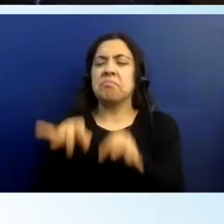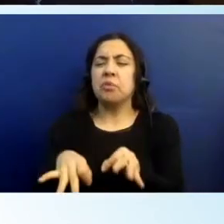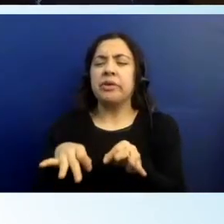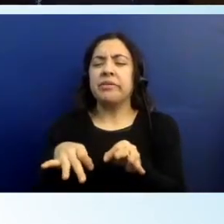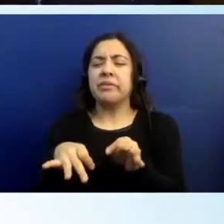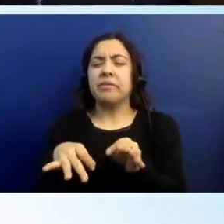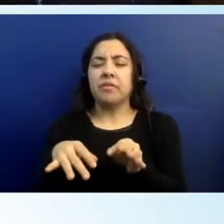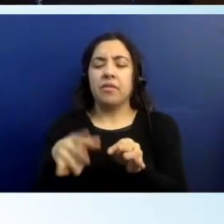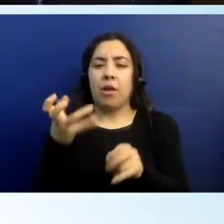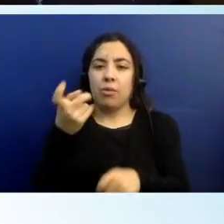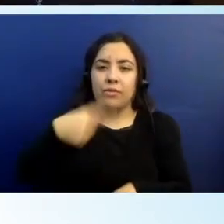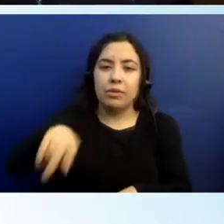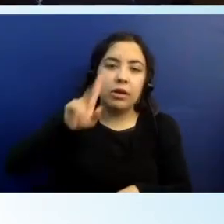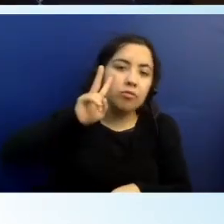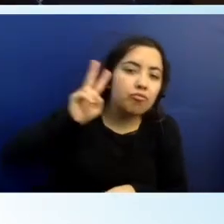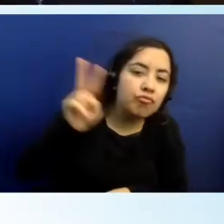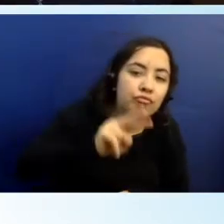the...